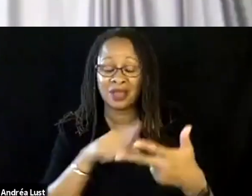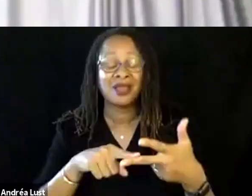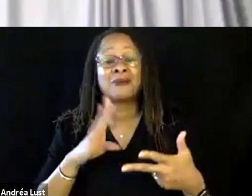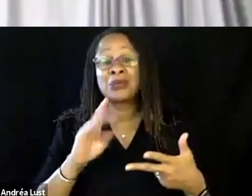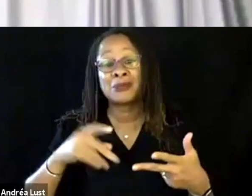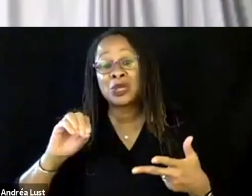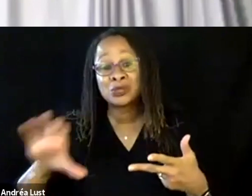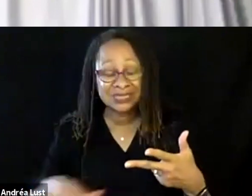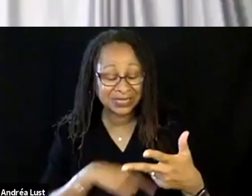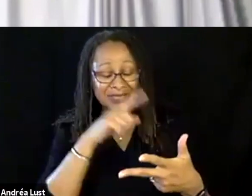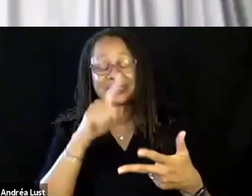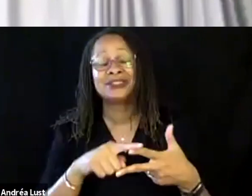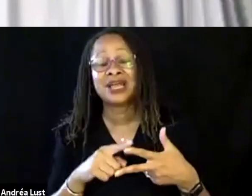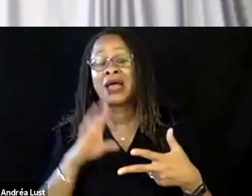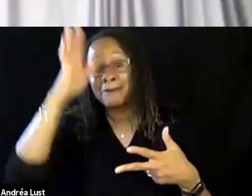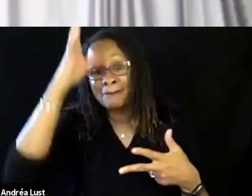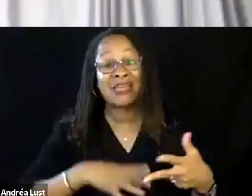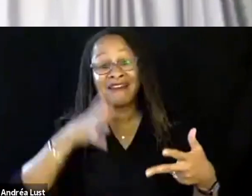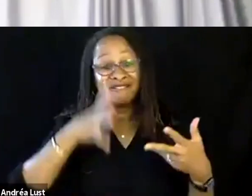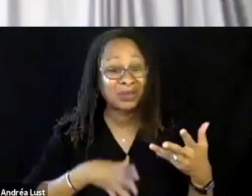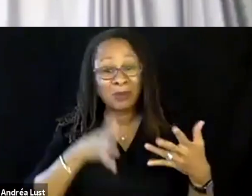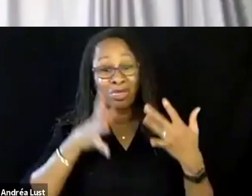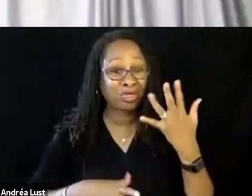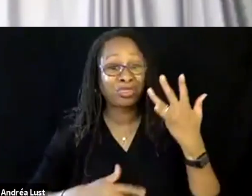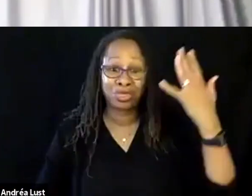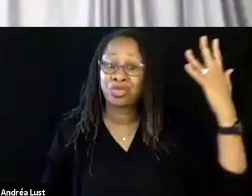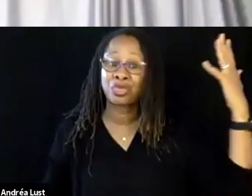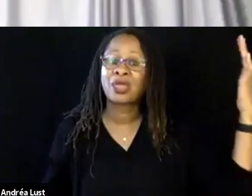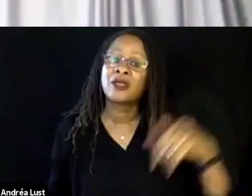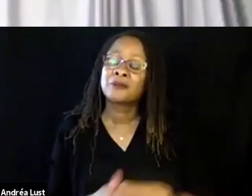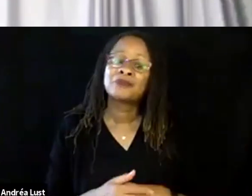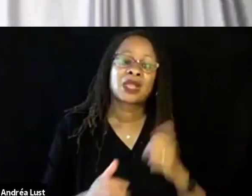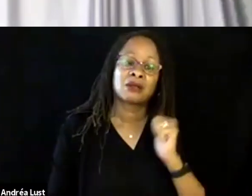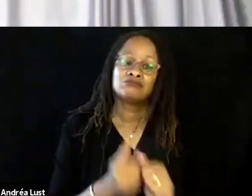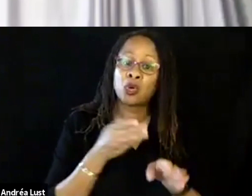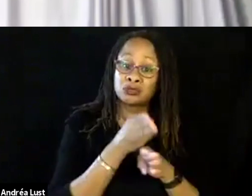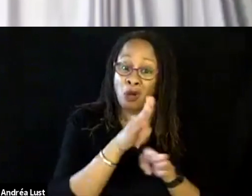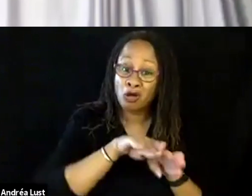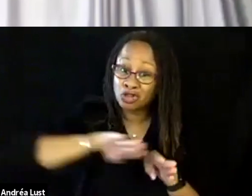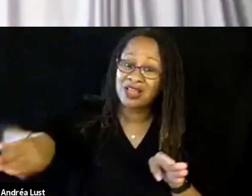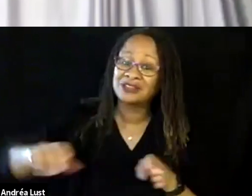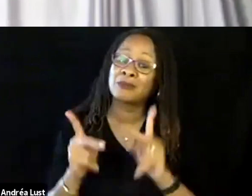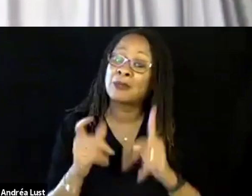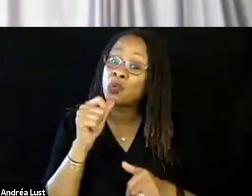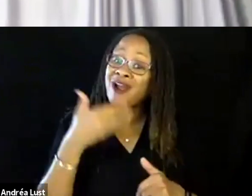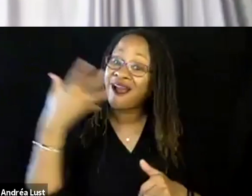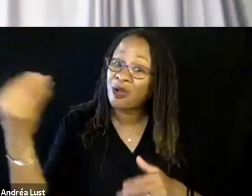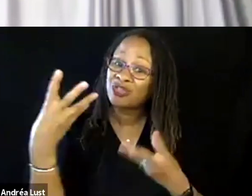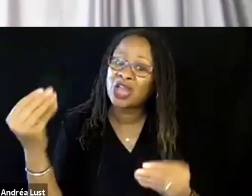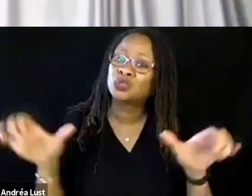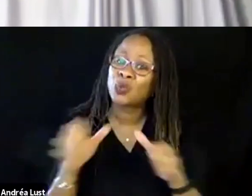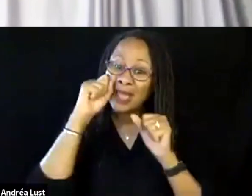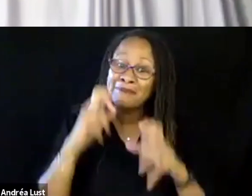of color, we intersect in male, female, and even the most marginalized. There are people that are out there that are doing